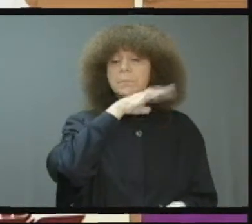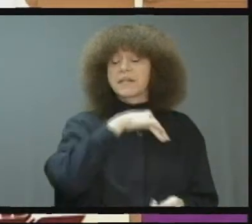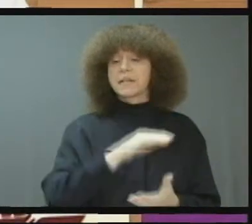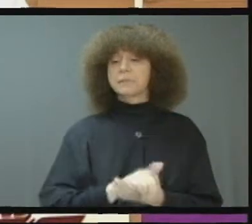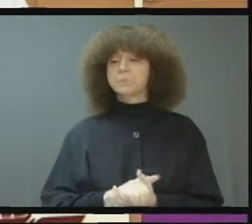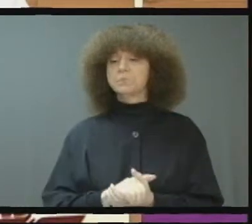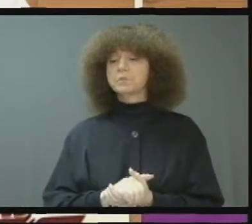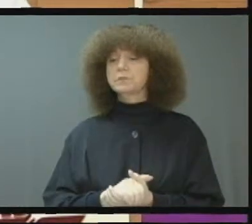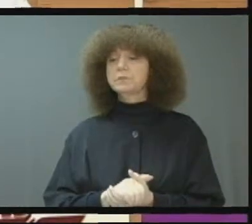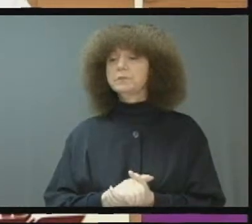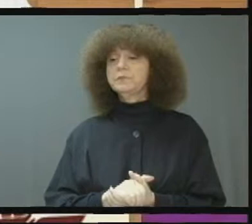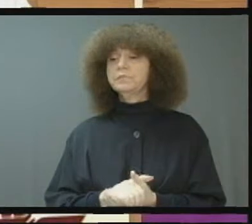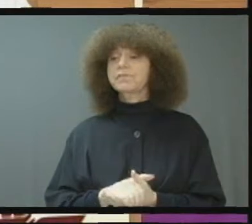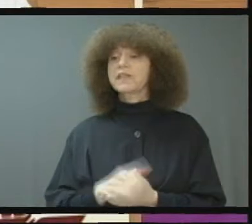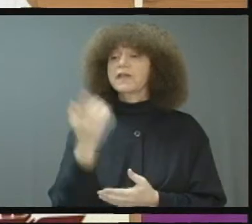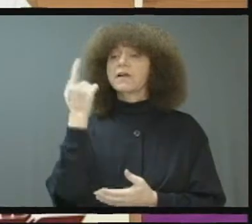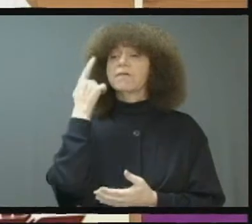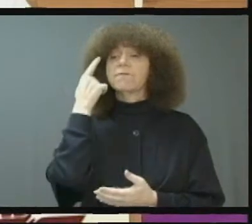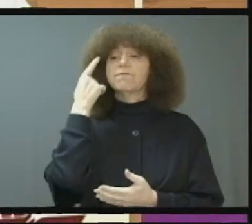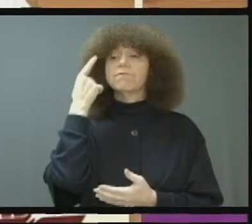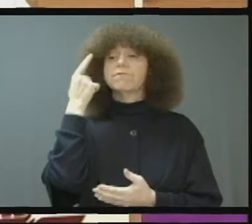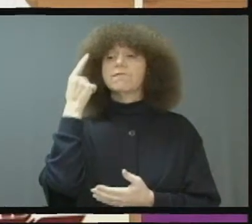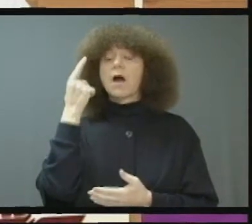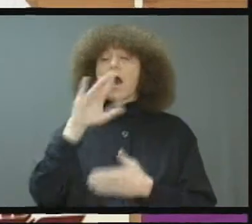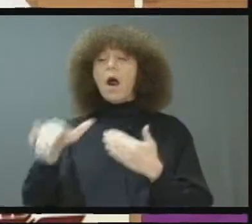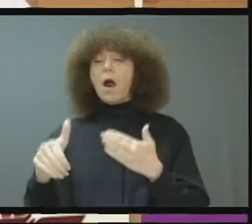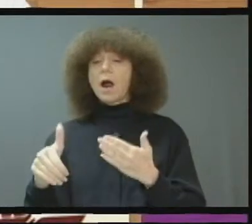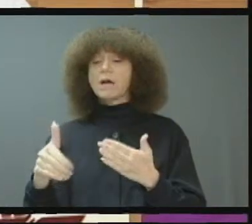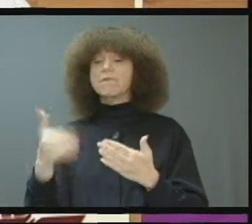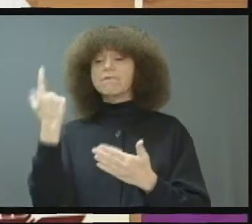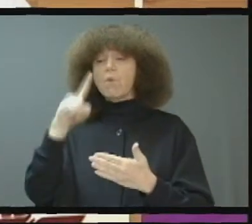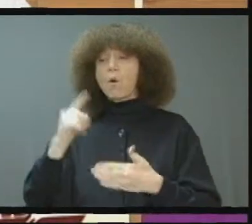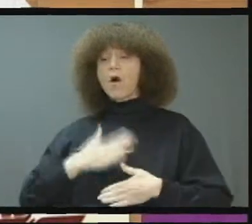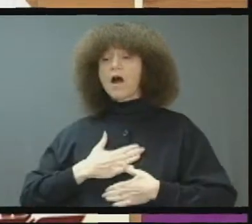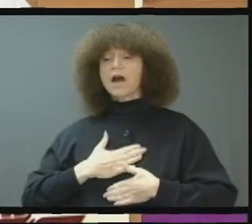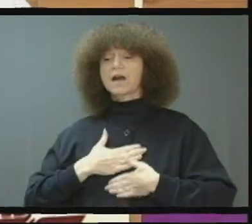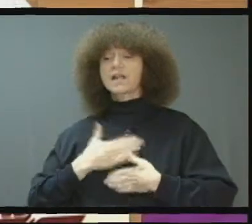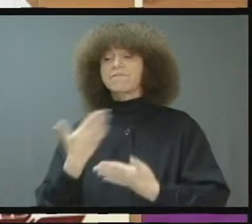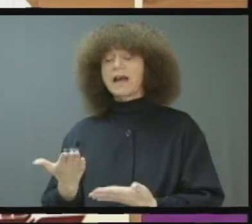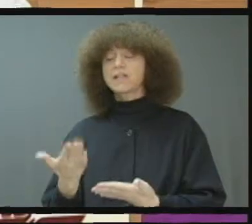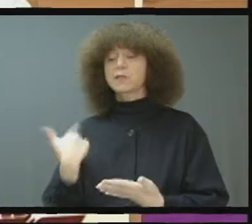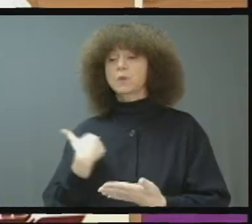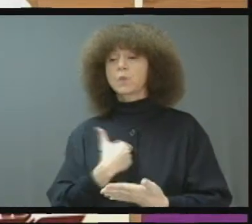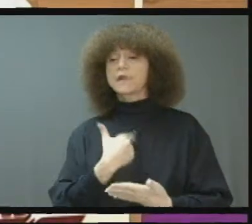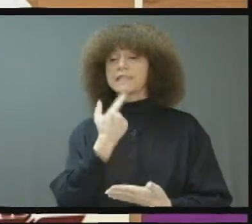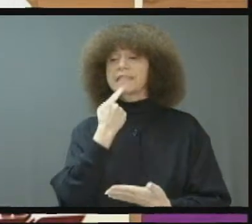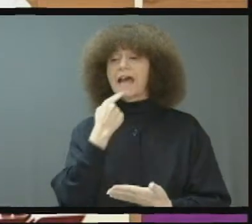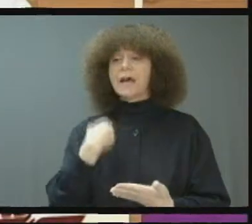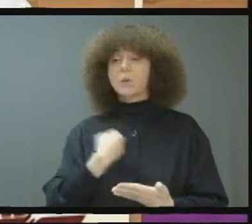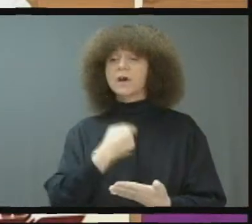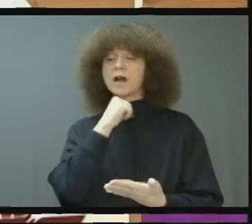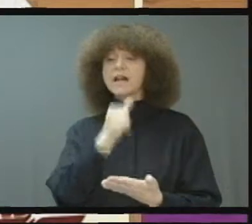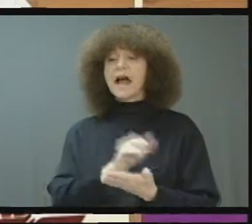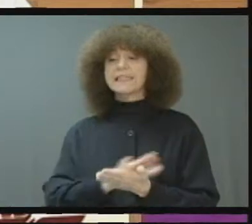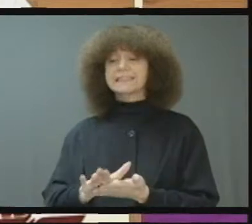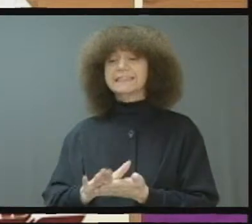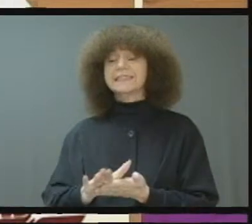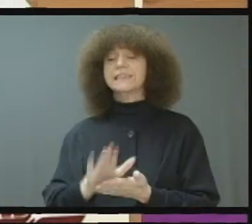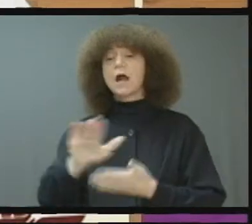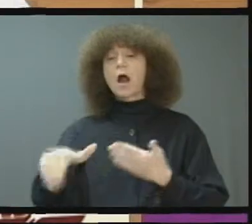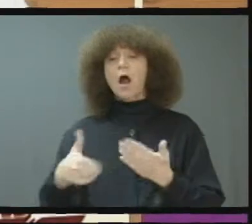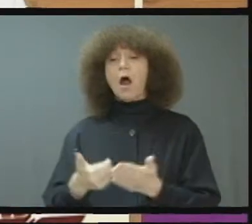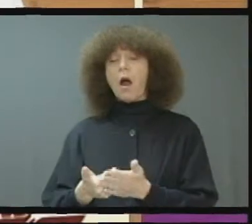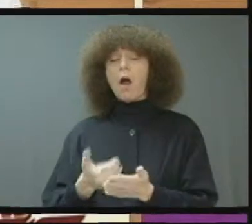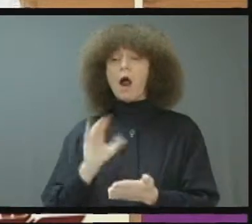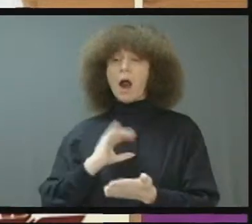sin. Verse 6 says, "All of us have become like one who is unclean, and all of our